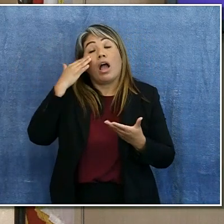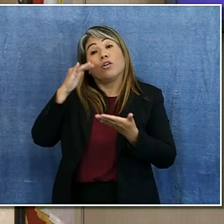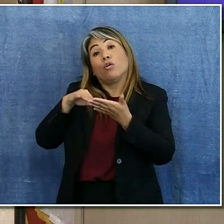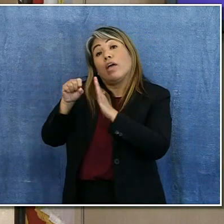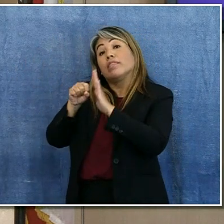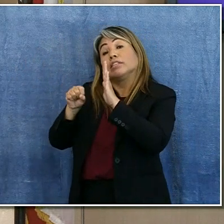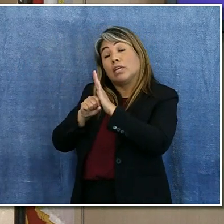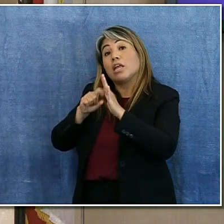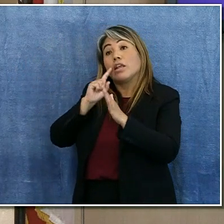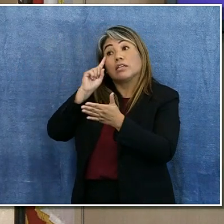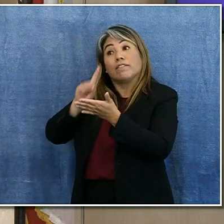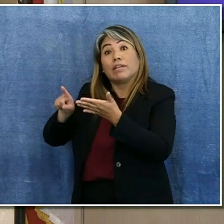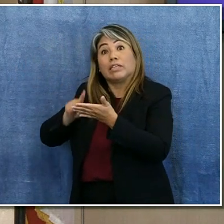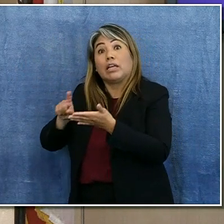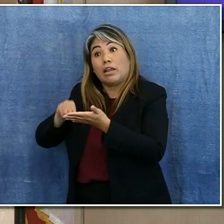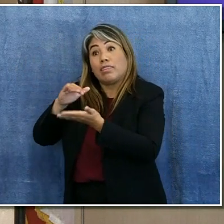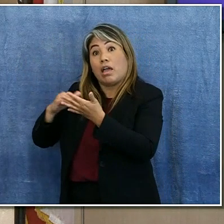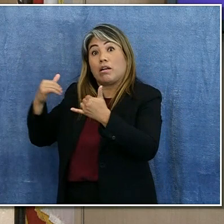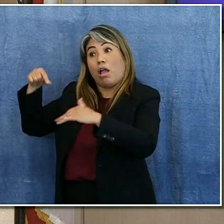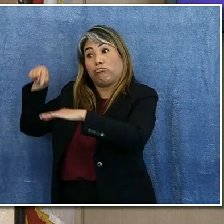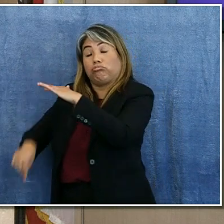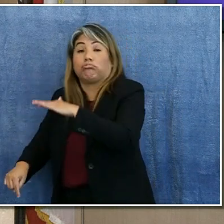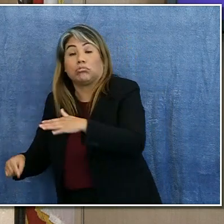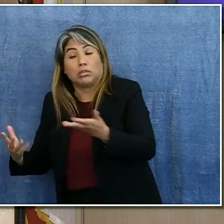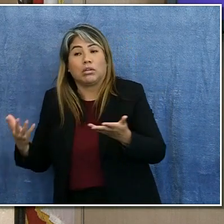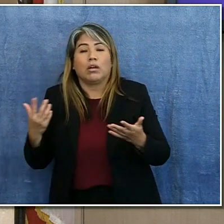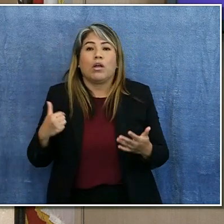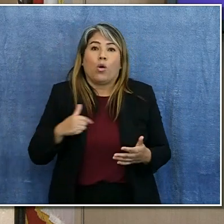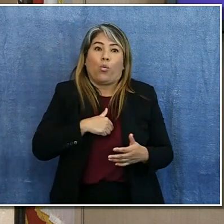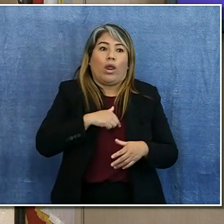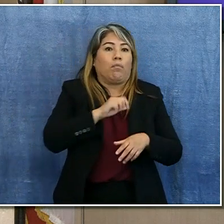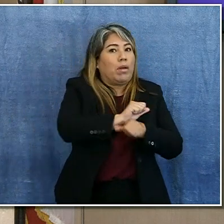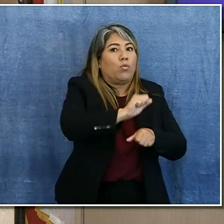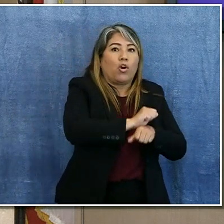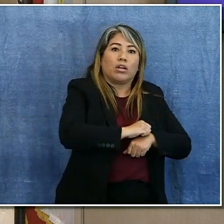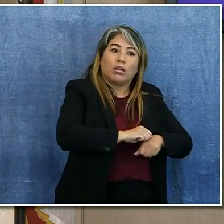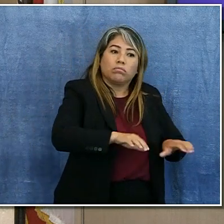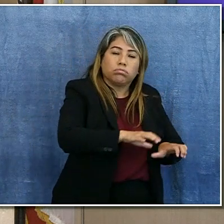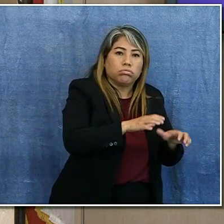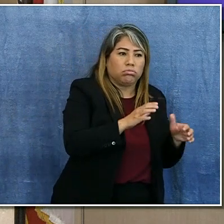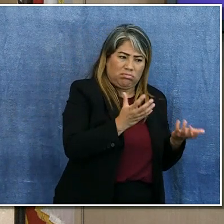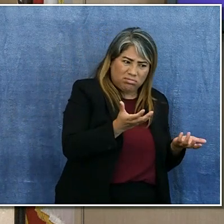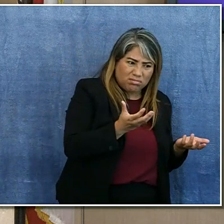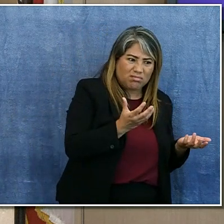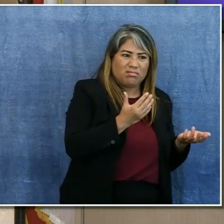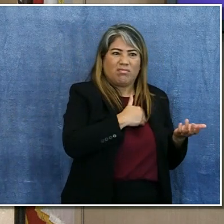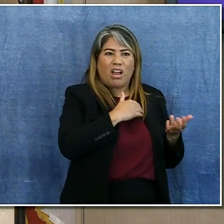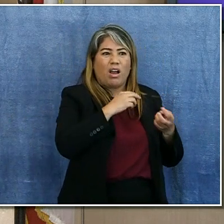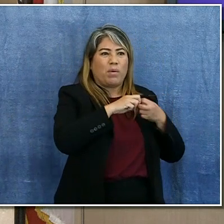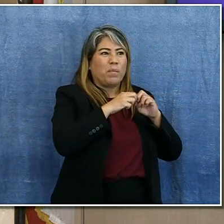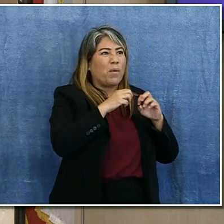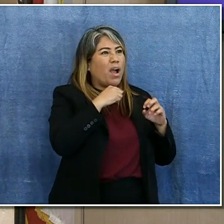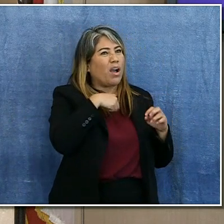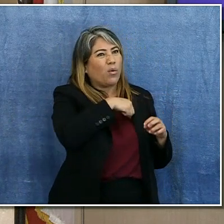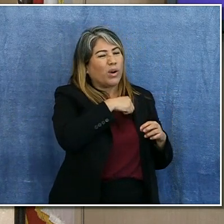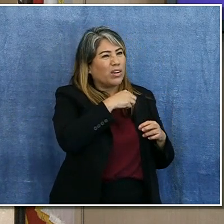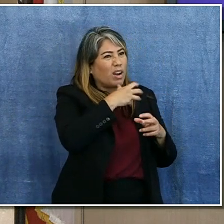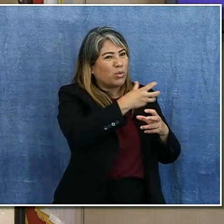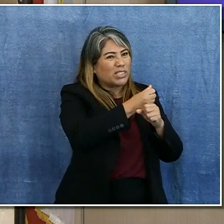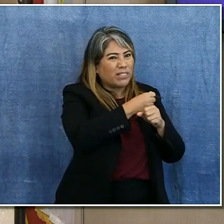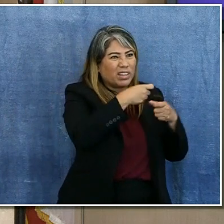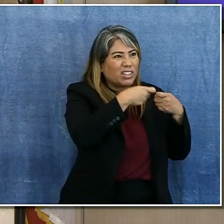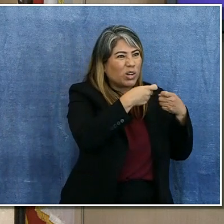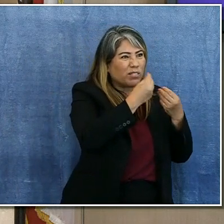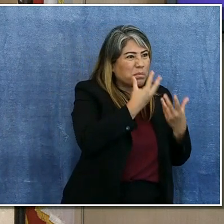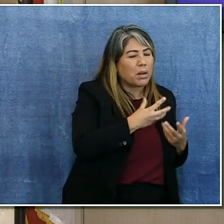actually actively investigating that. We've been working on our end to see if it's a problem of receiving electronic information,